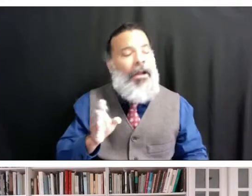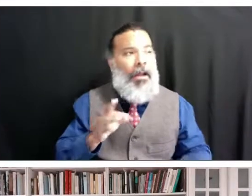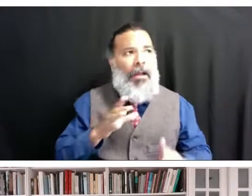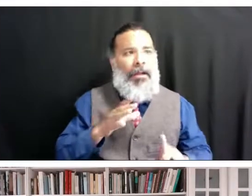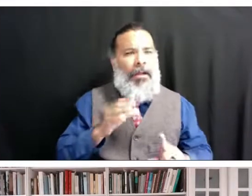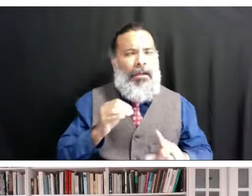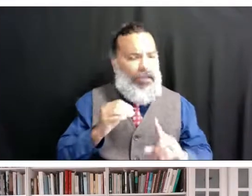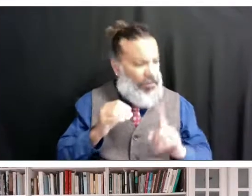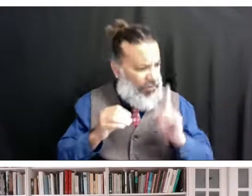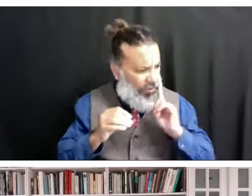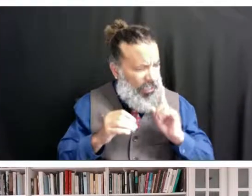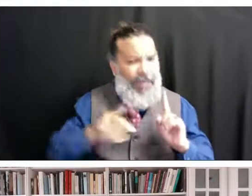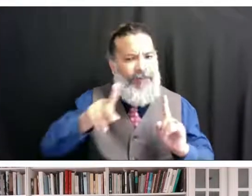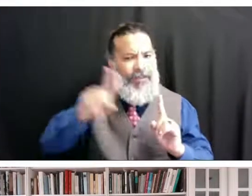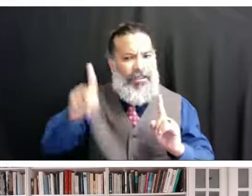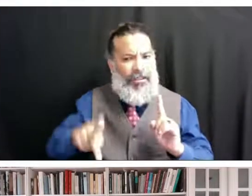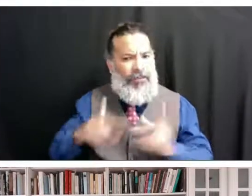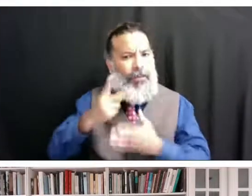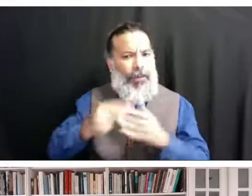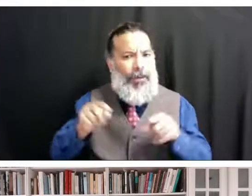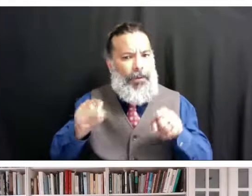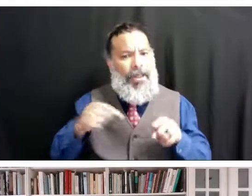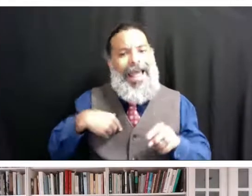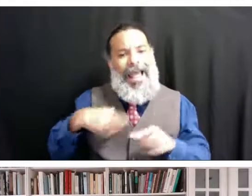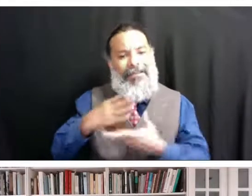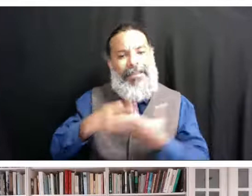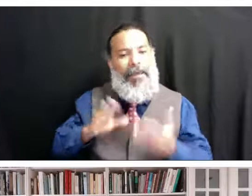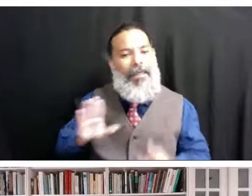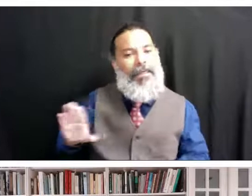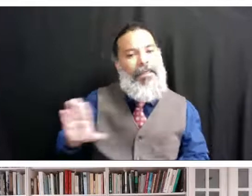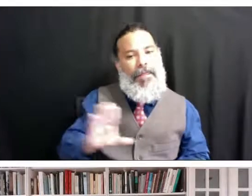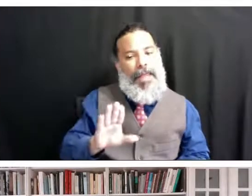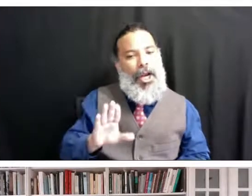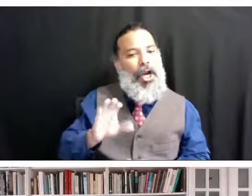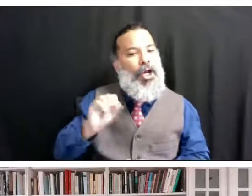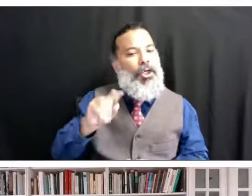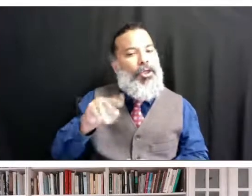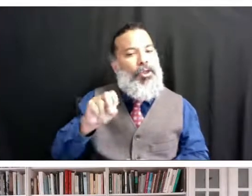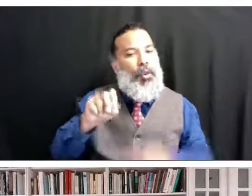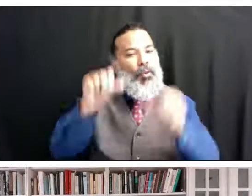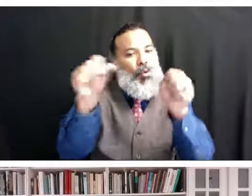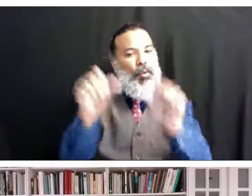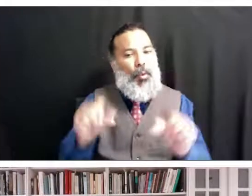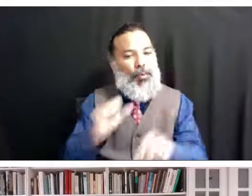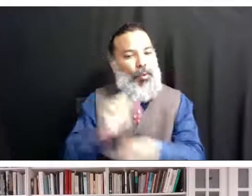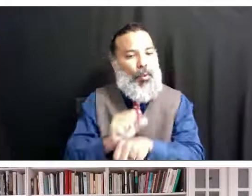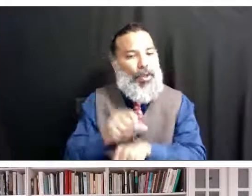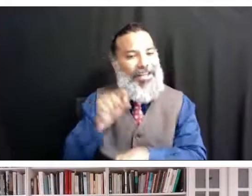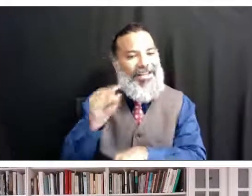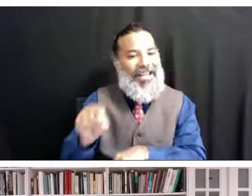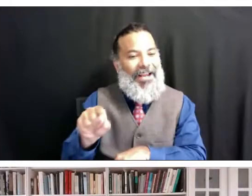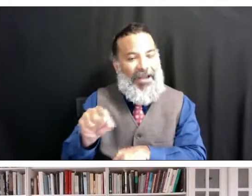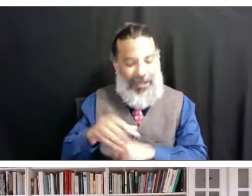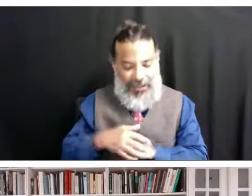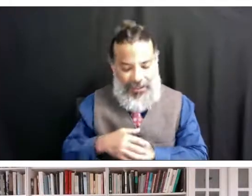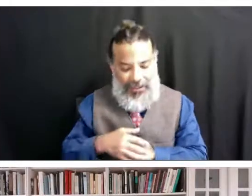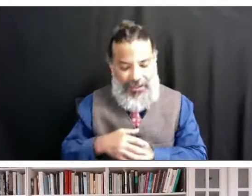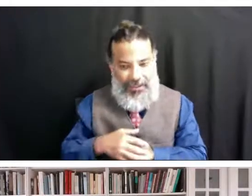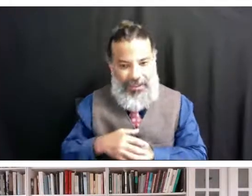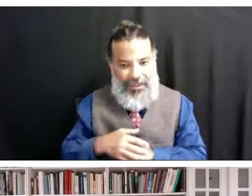I believe Philadelphia, has some of their stone sculpture work. It is a